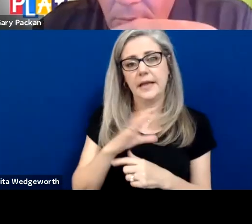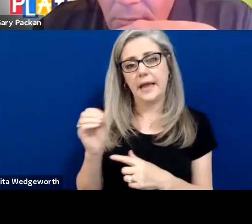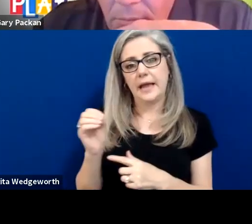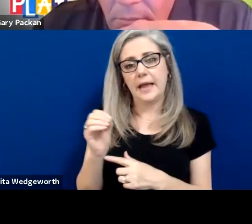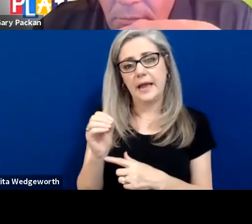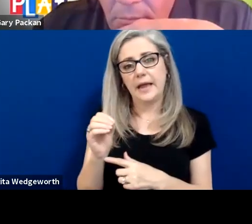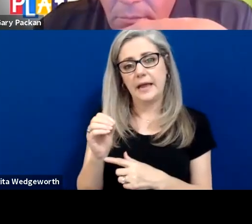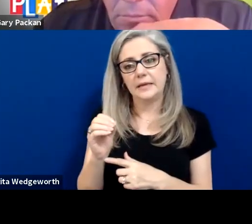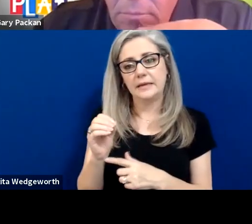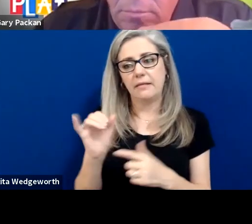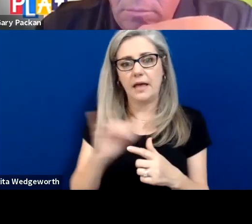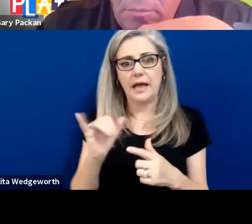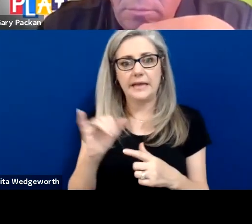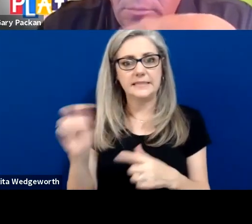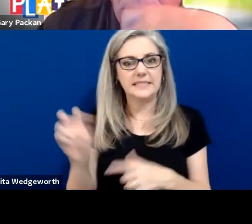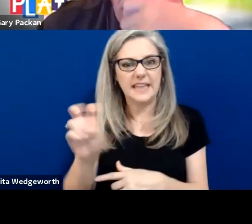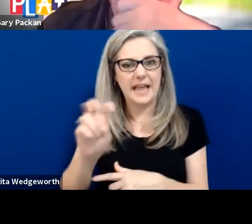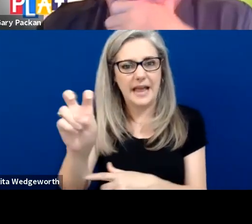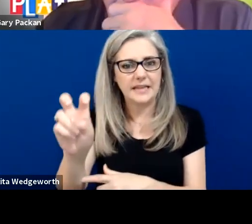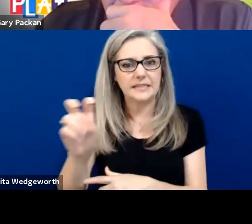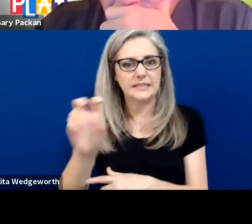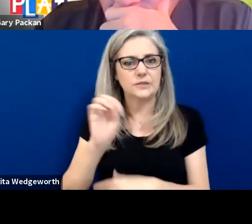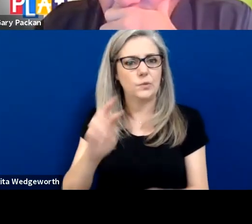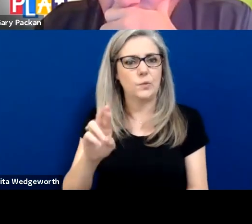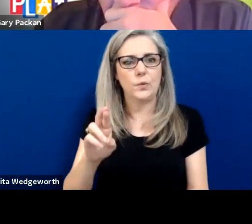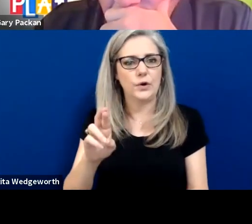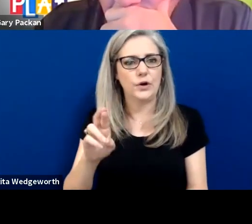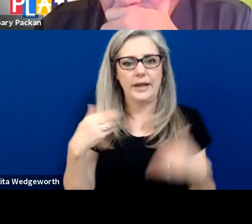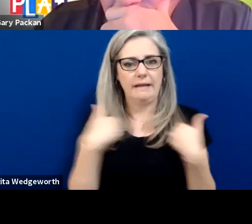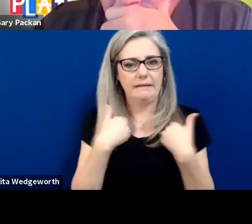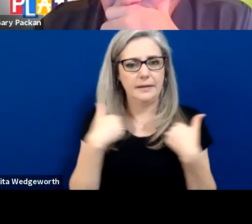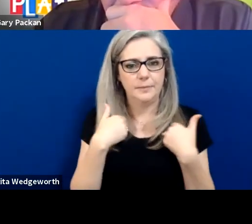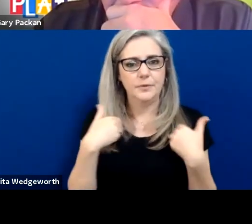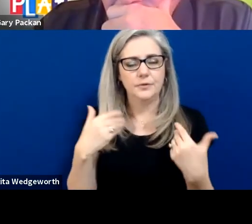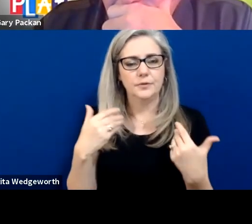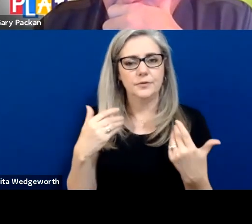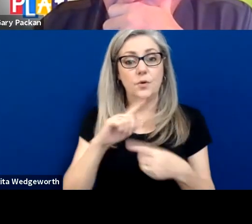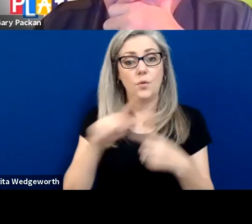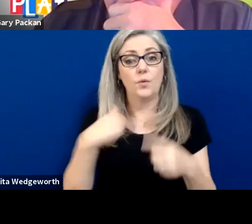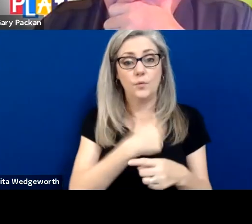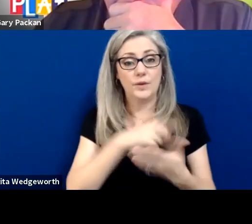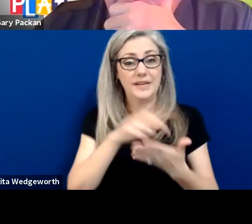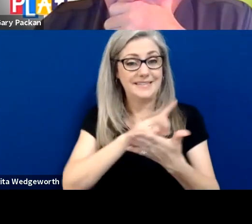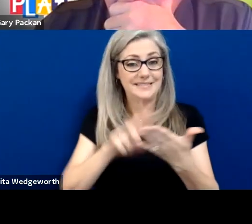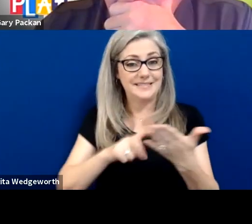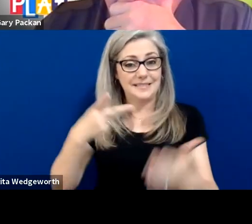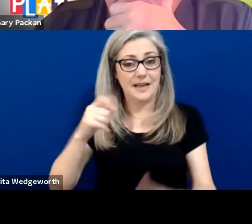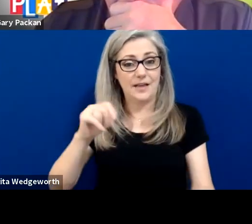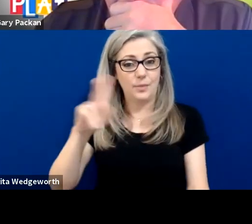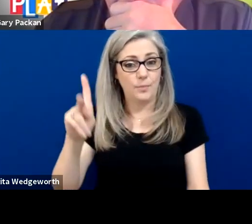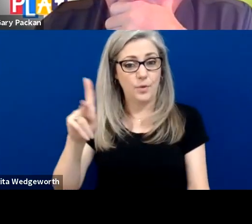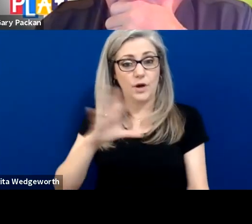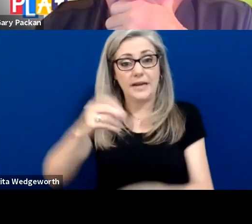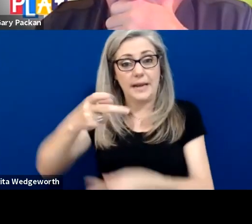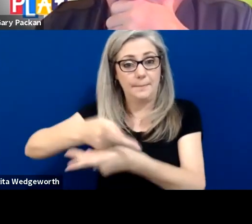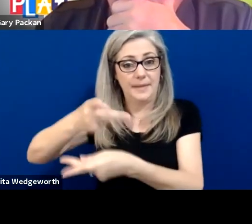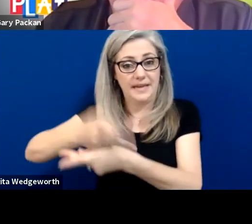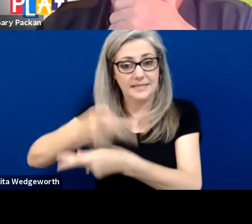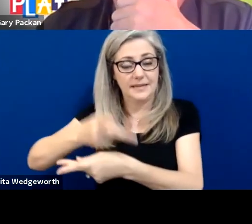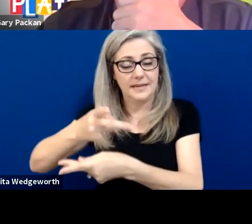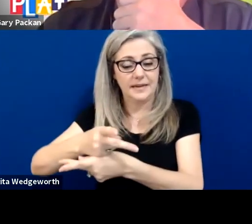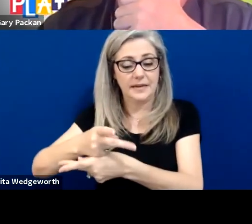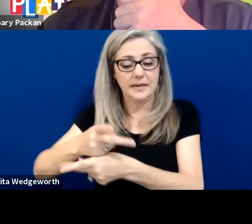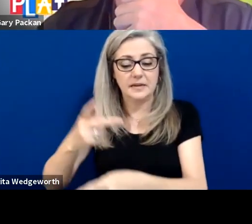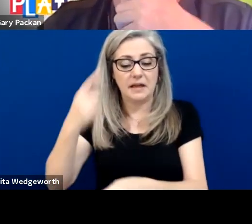pests or critters, snakes. We would, when we design the park and when we maintain the park, I think I touched on